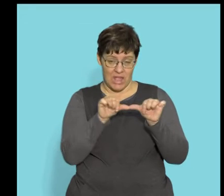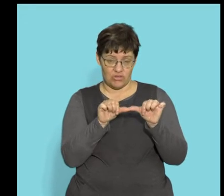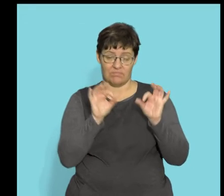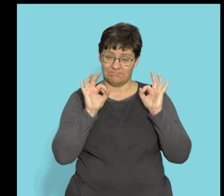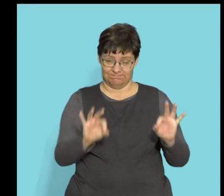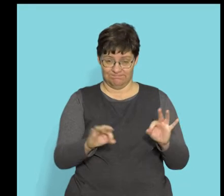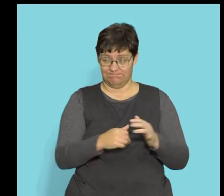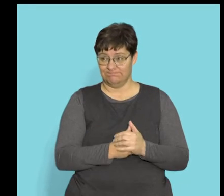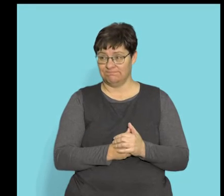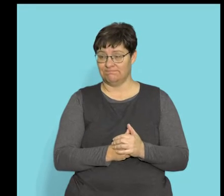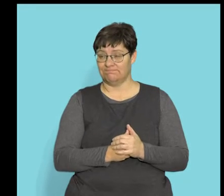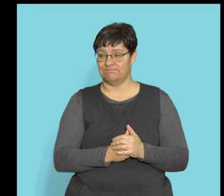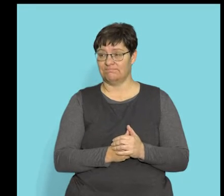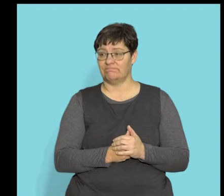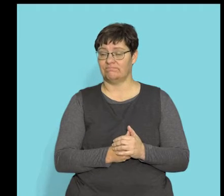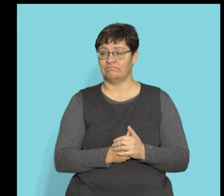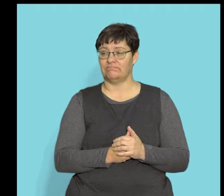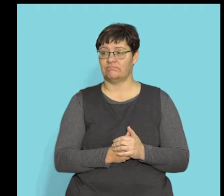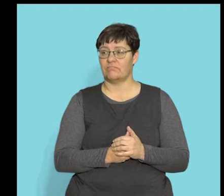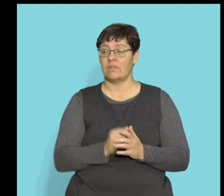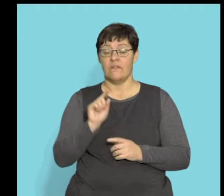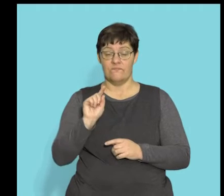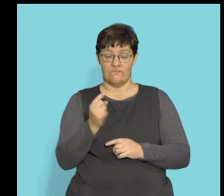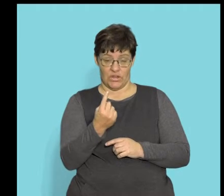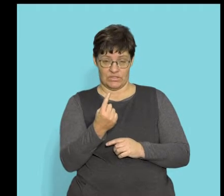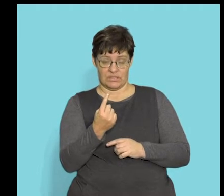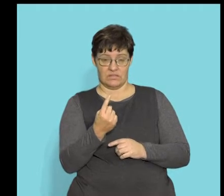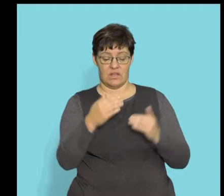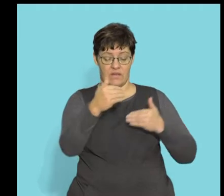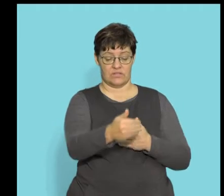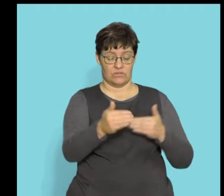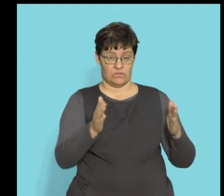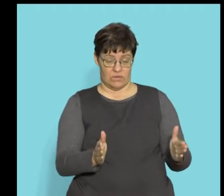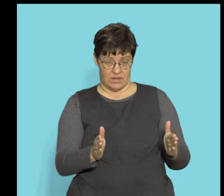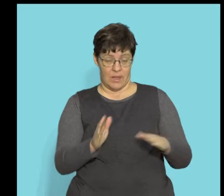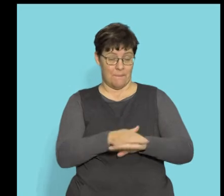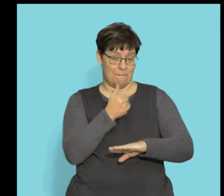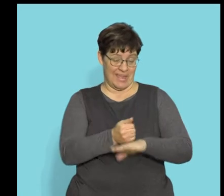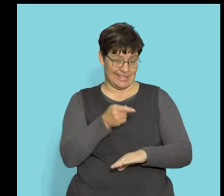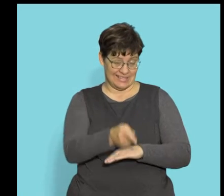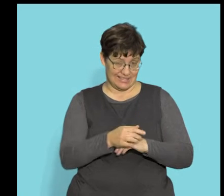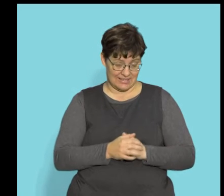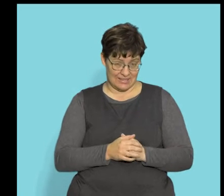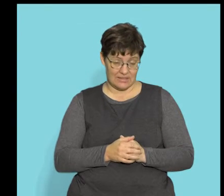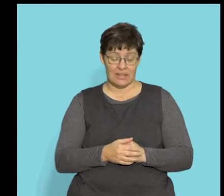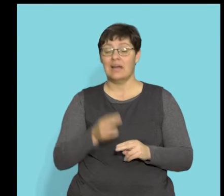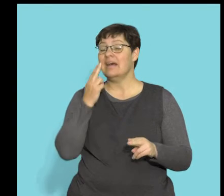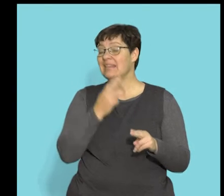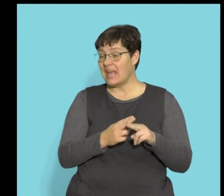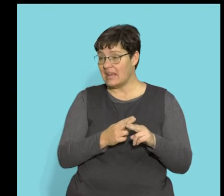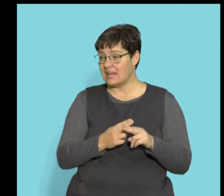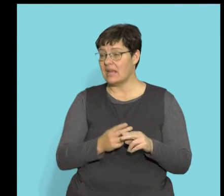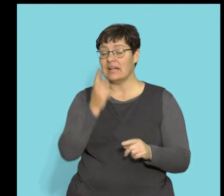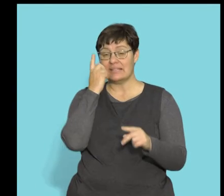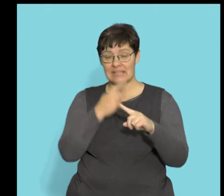measurements in this calculation. So I'm first going to calculate the area of this base, then I'm going to